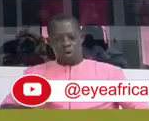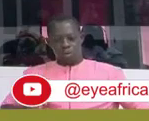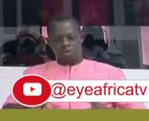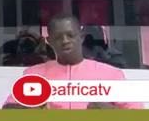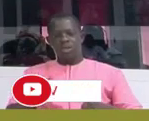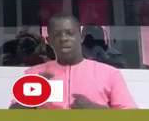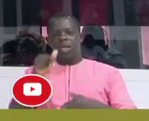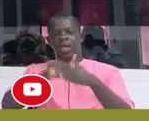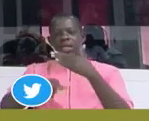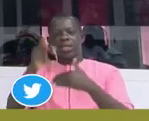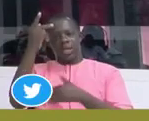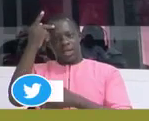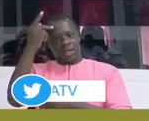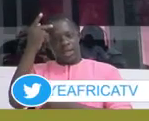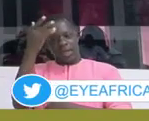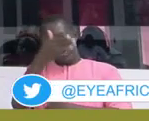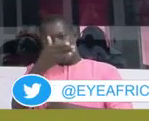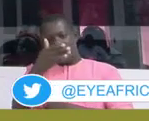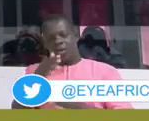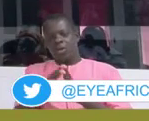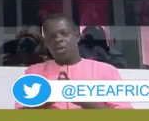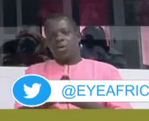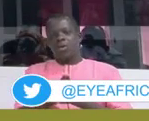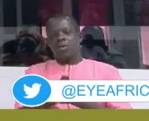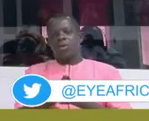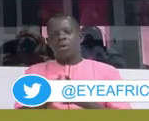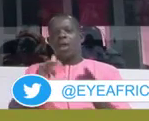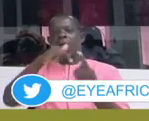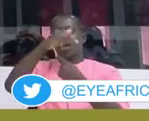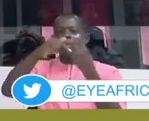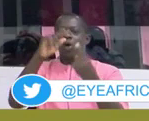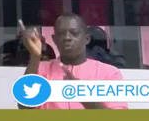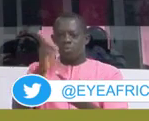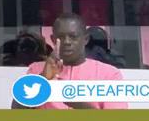I said an opportunity came my way in